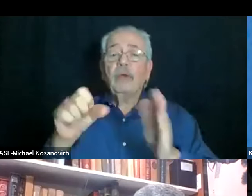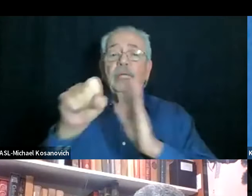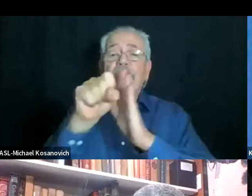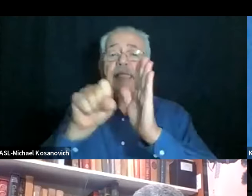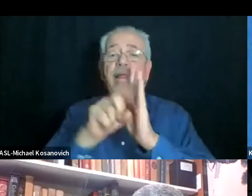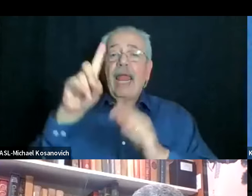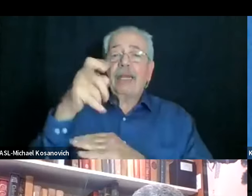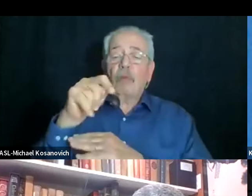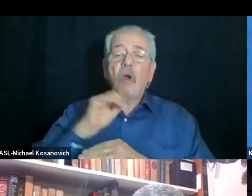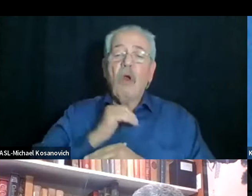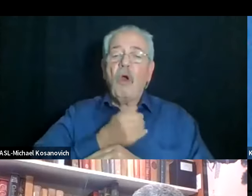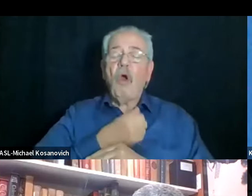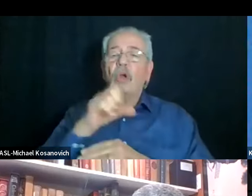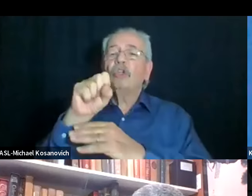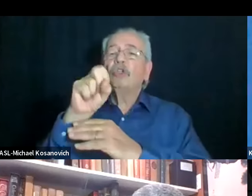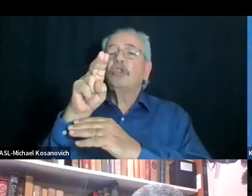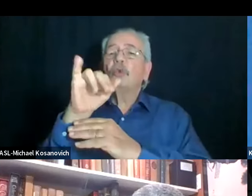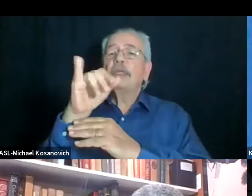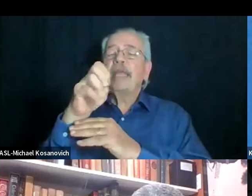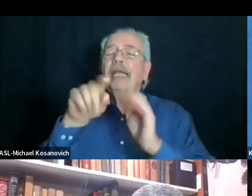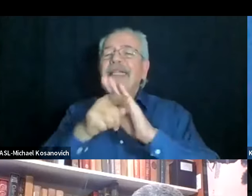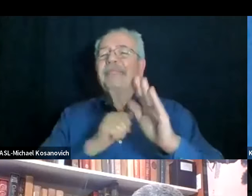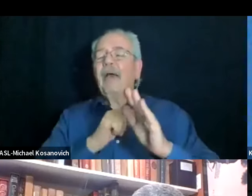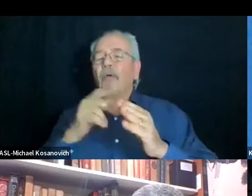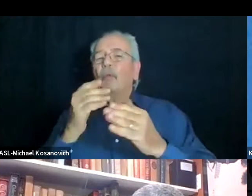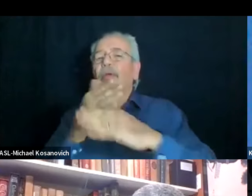Department of Health is our suicide prevention and our work